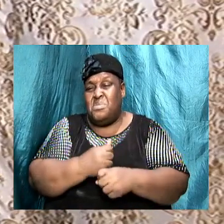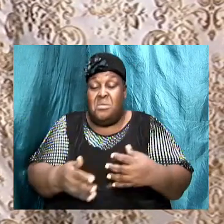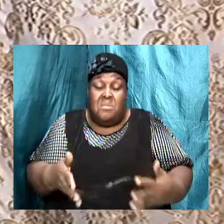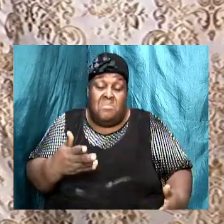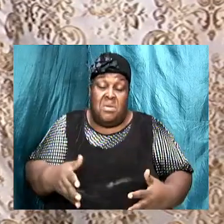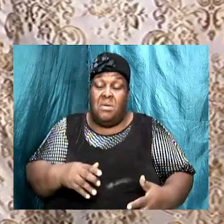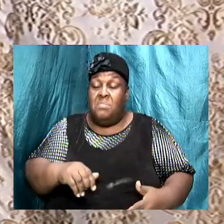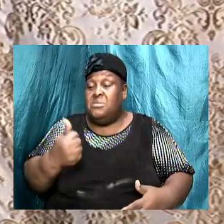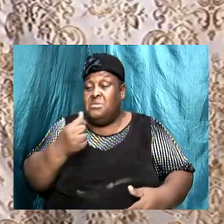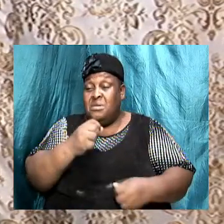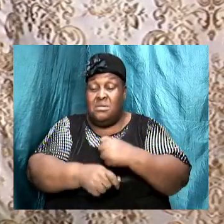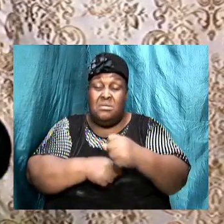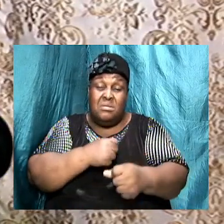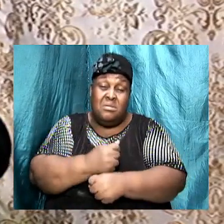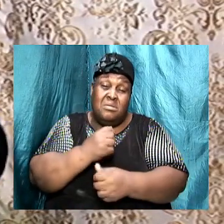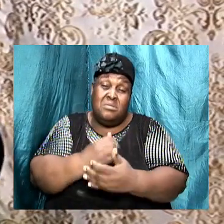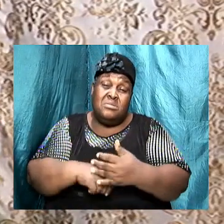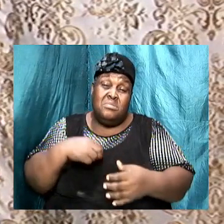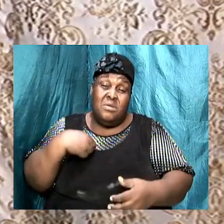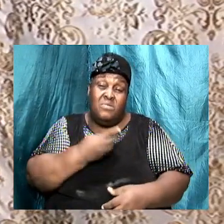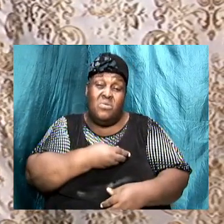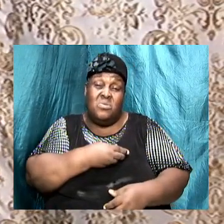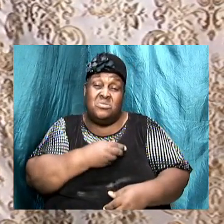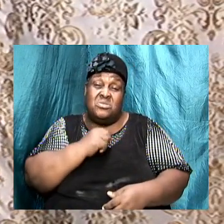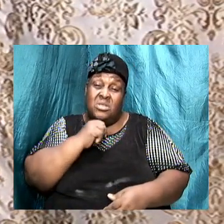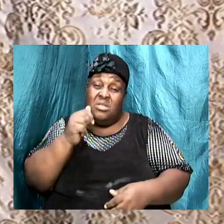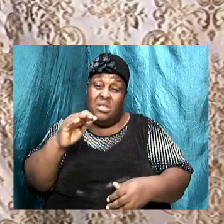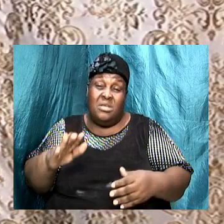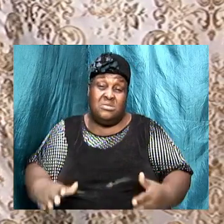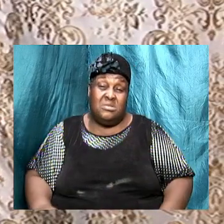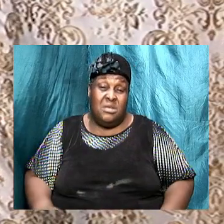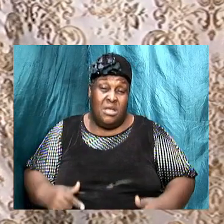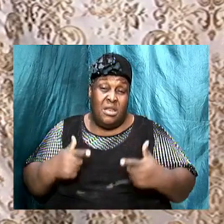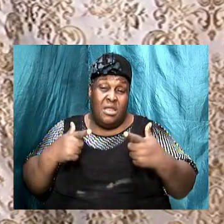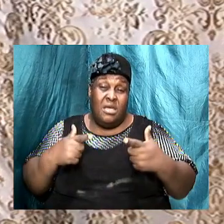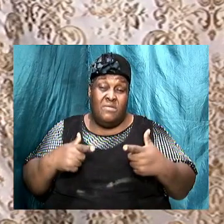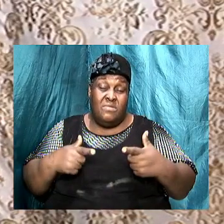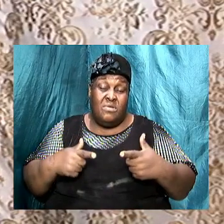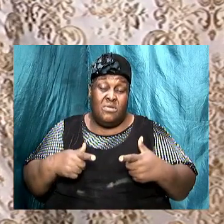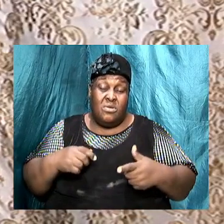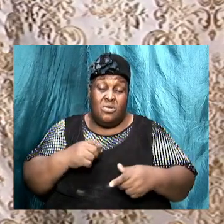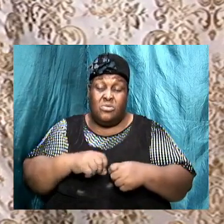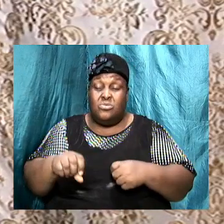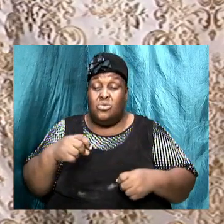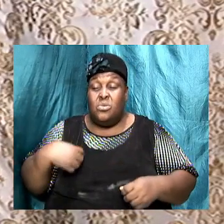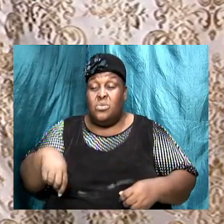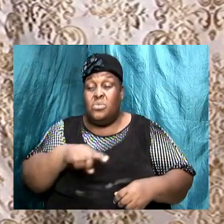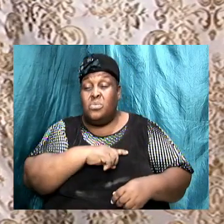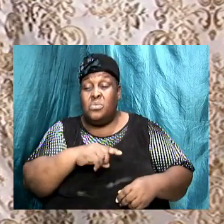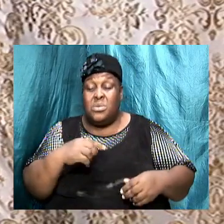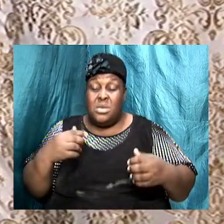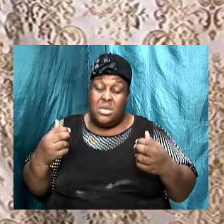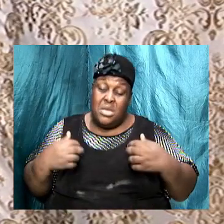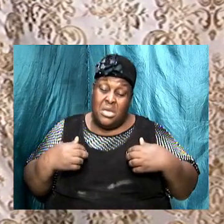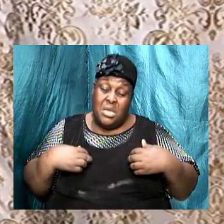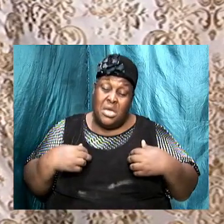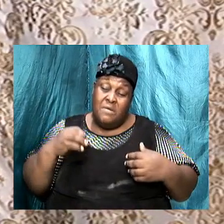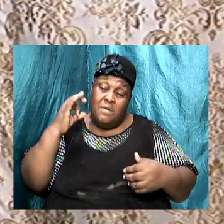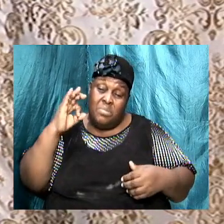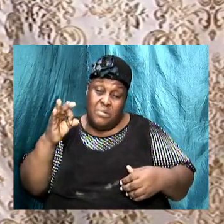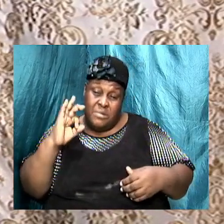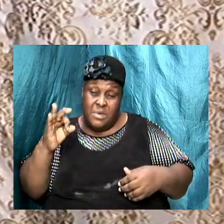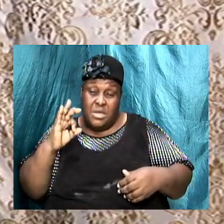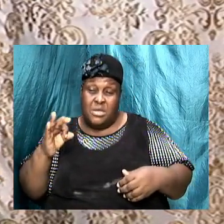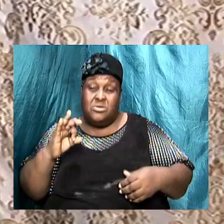scene. Hence, we have to now pass that baton to somebody else. So we have to stand up for the truth, stand up for this